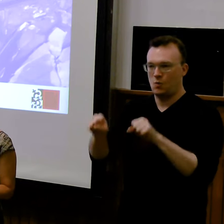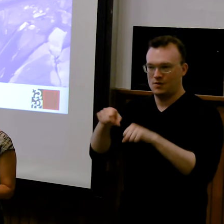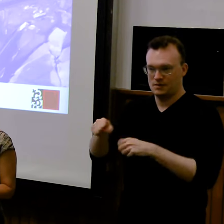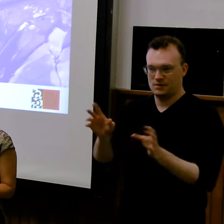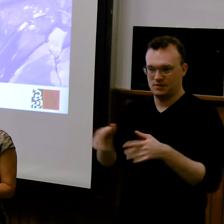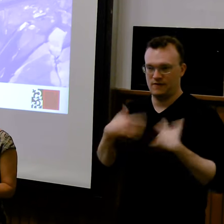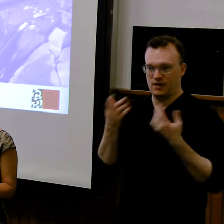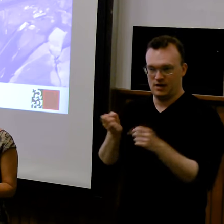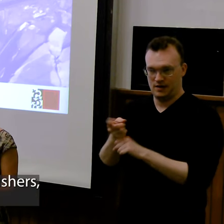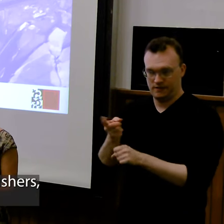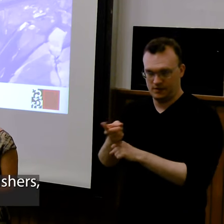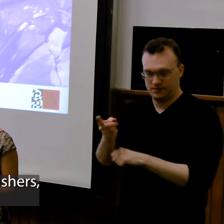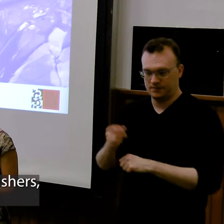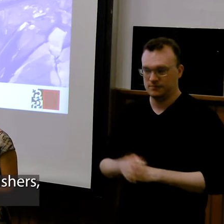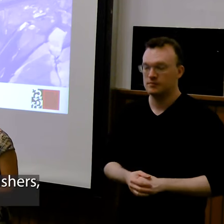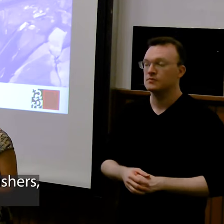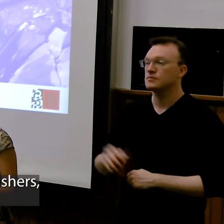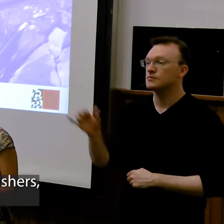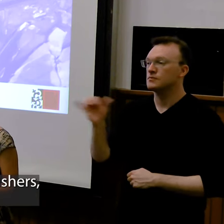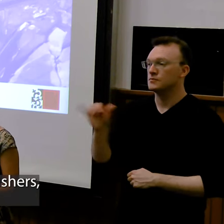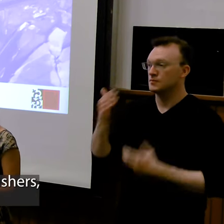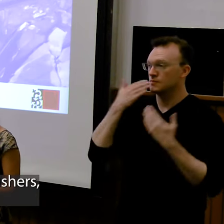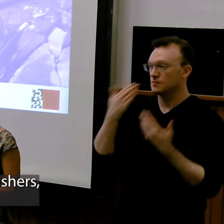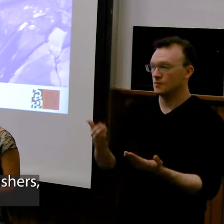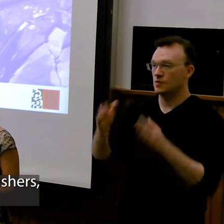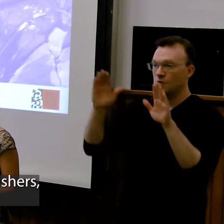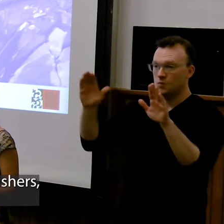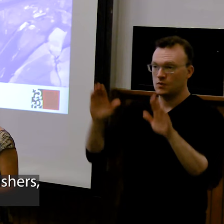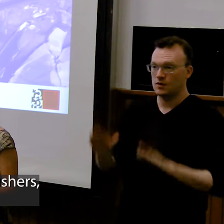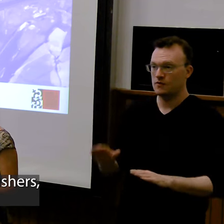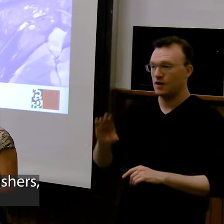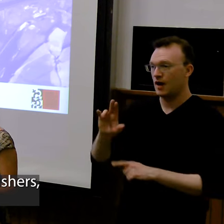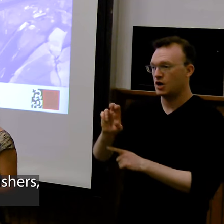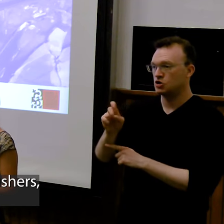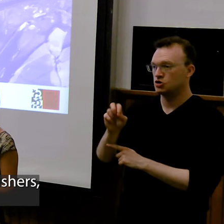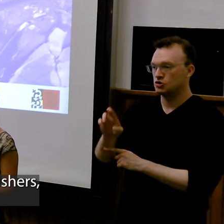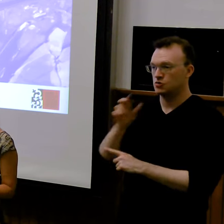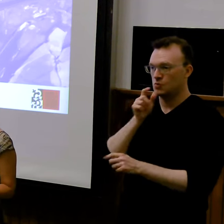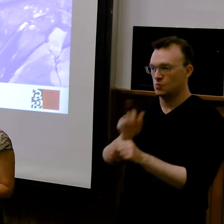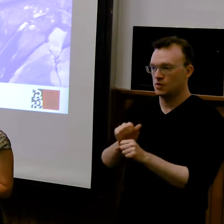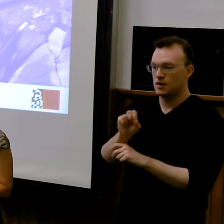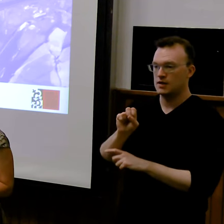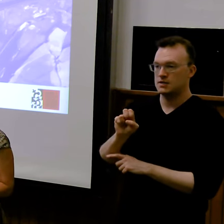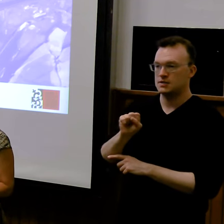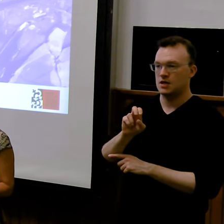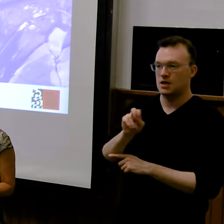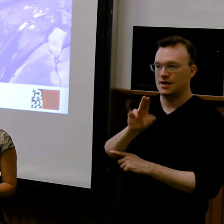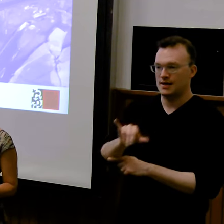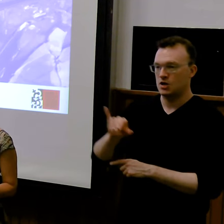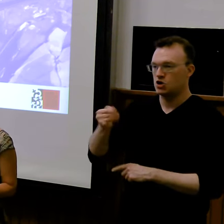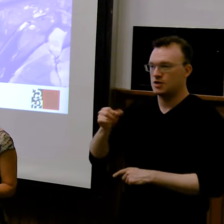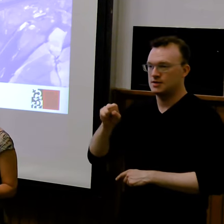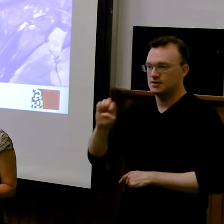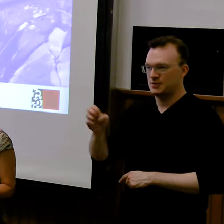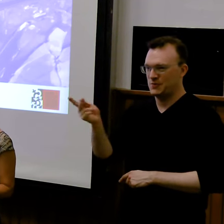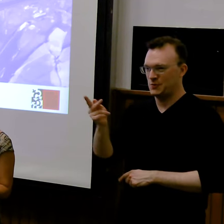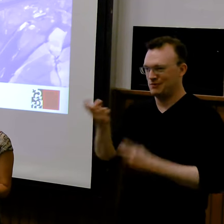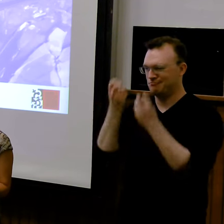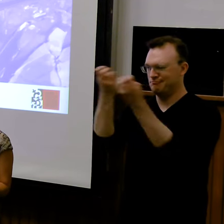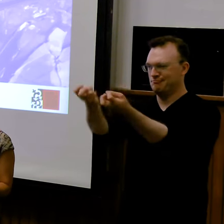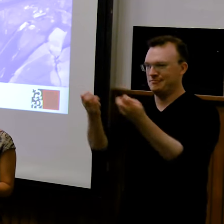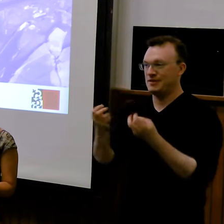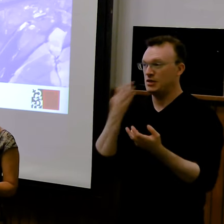year. And I want to thank our wonderful ushers, Sunny and Jesse, that helped everybody find this